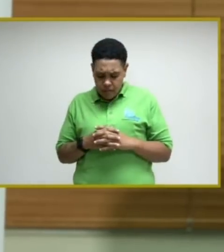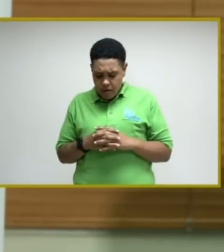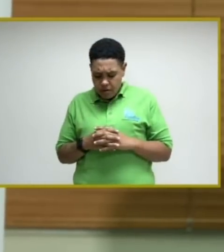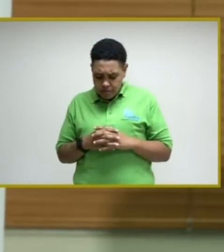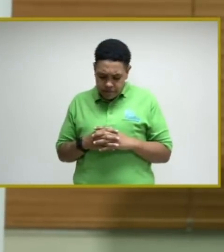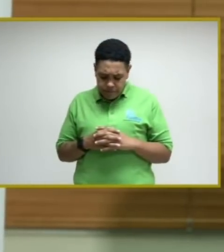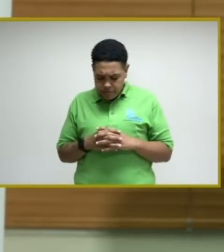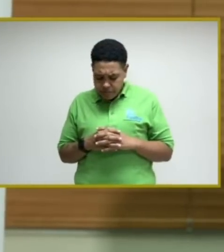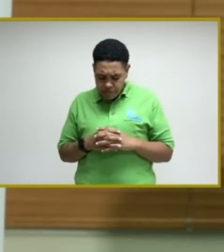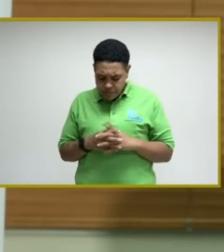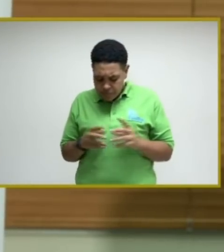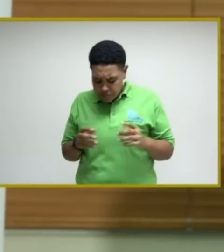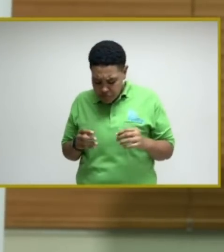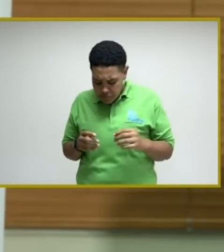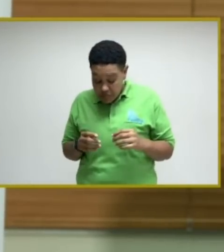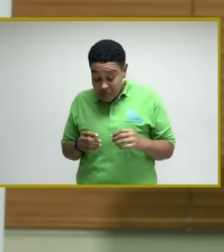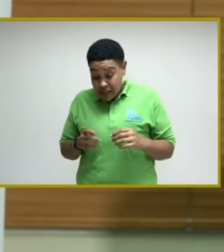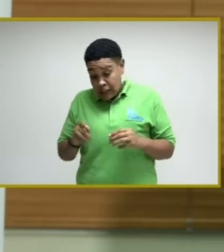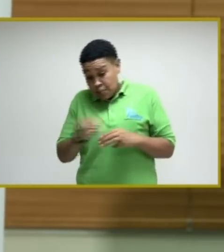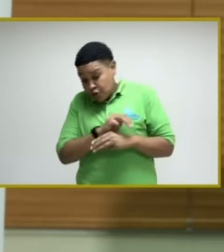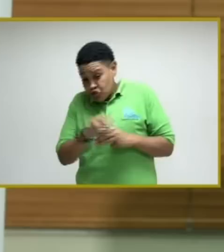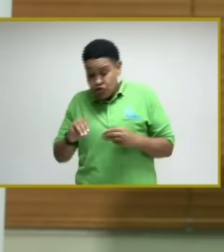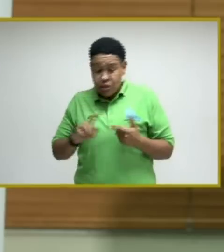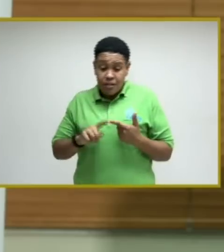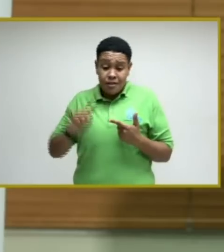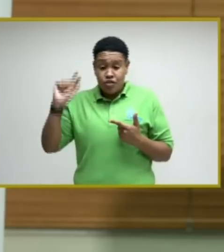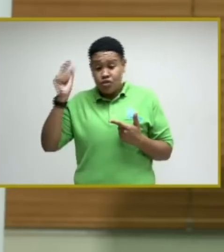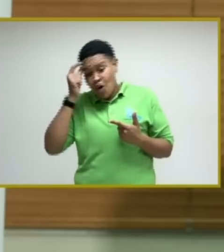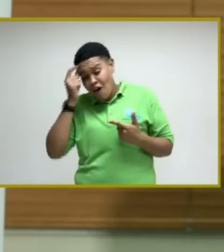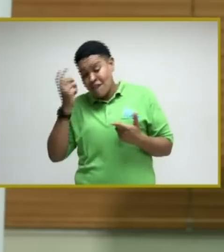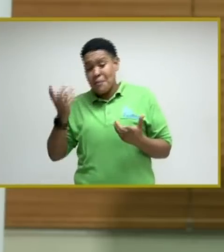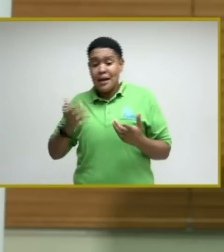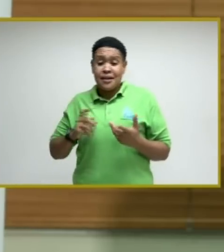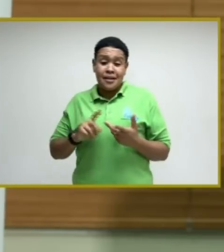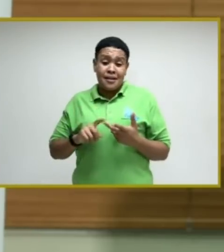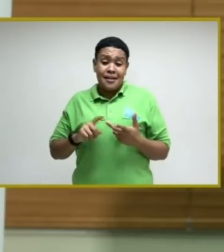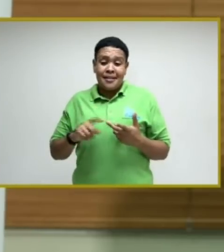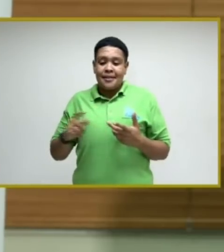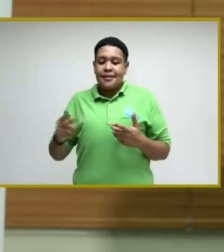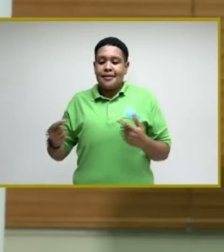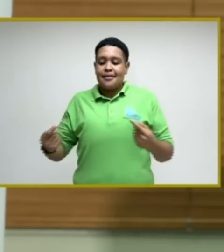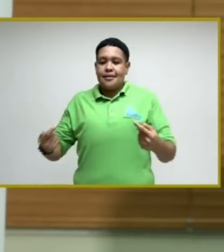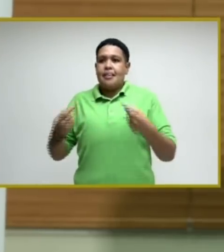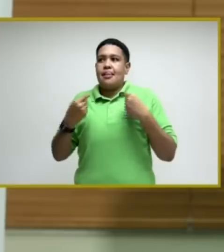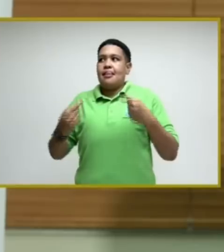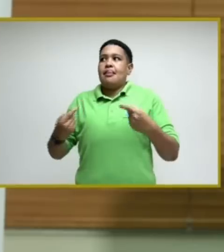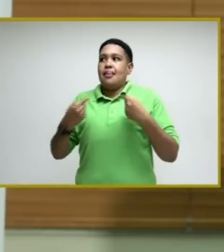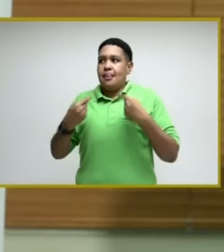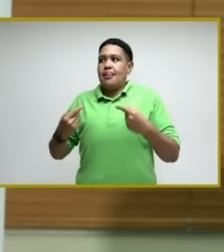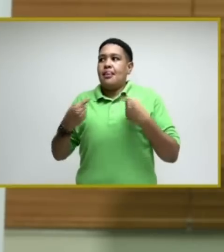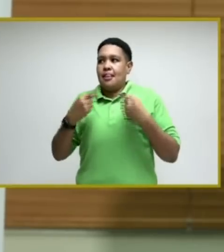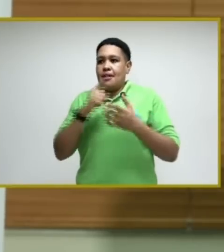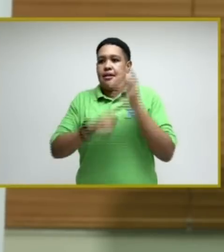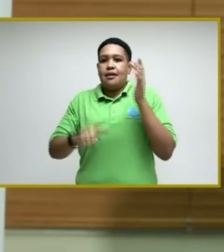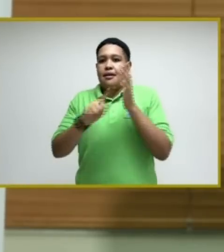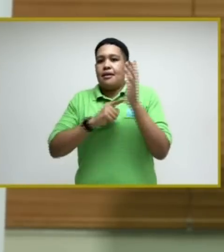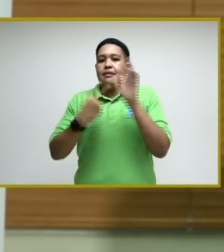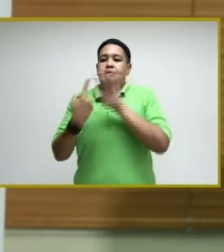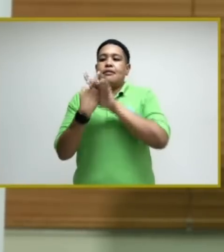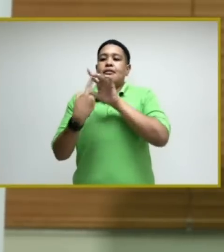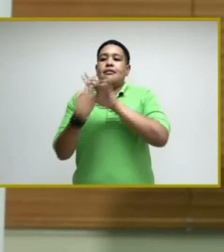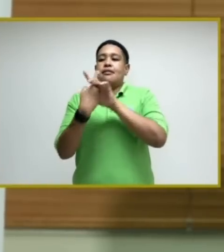as a ministry, as a government, by extension, borne the brunt of some criticisms